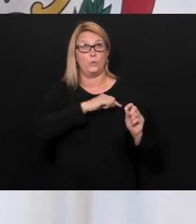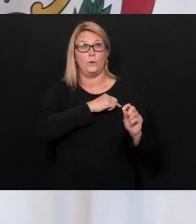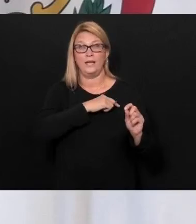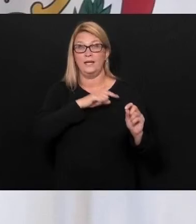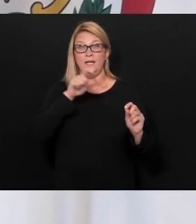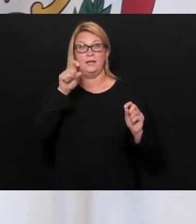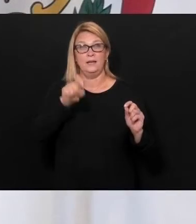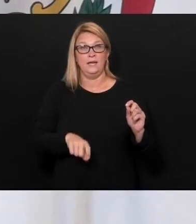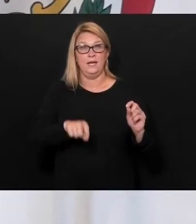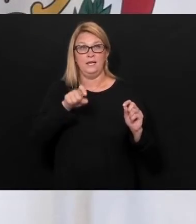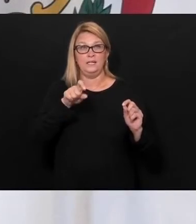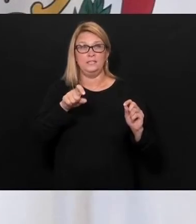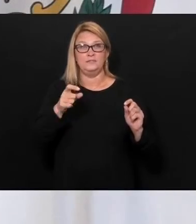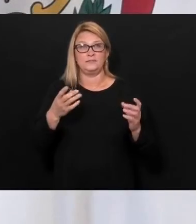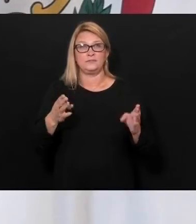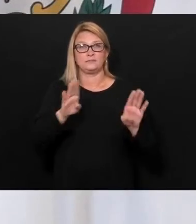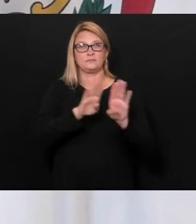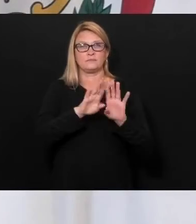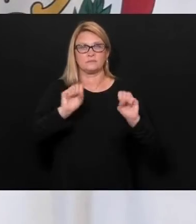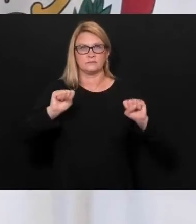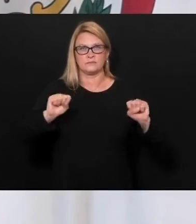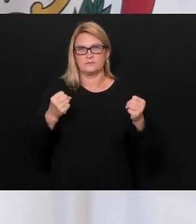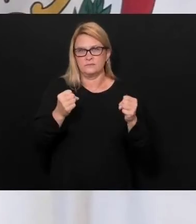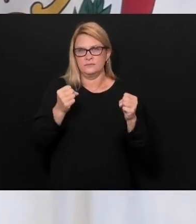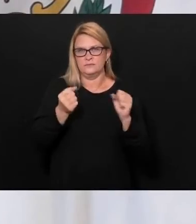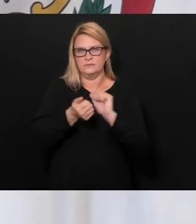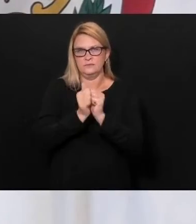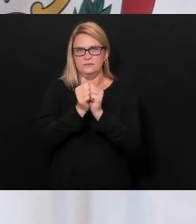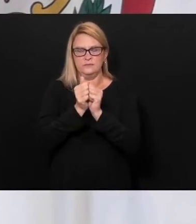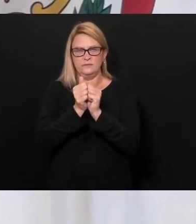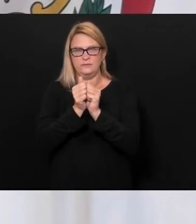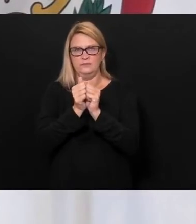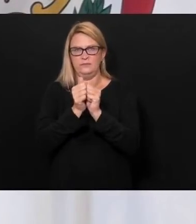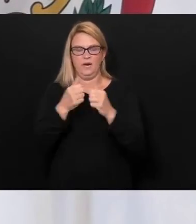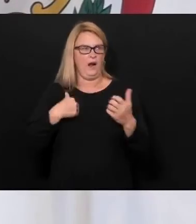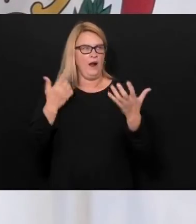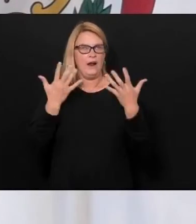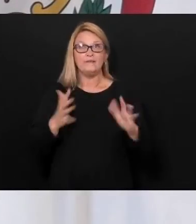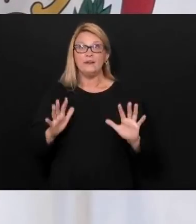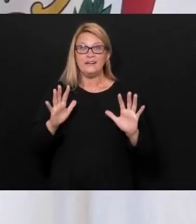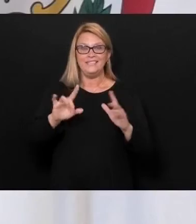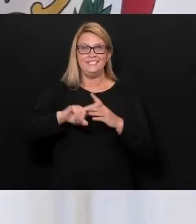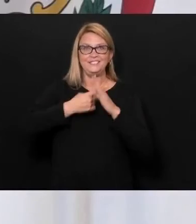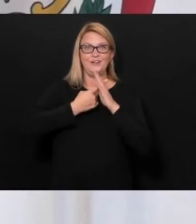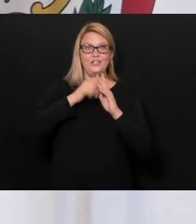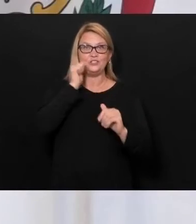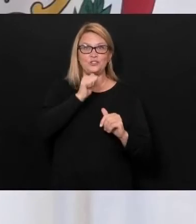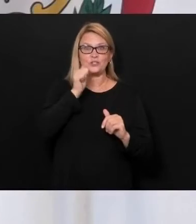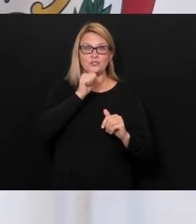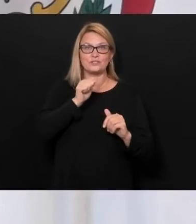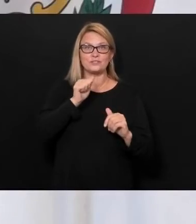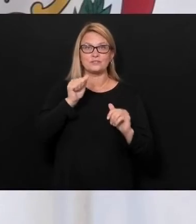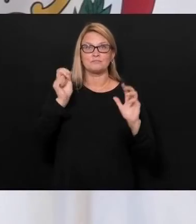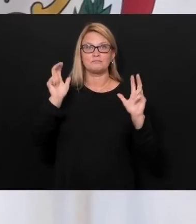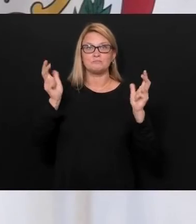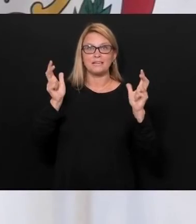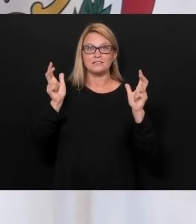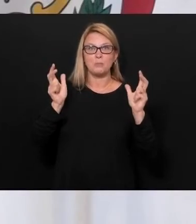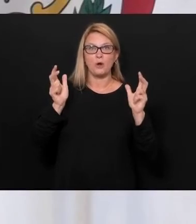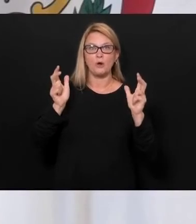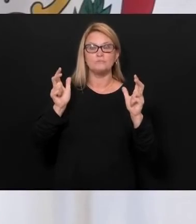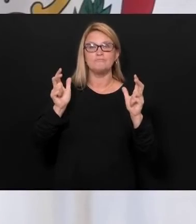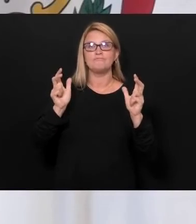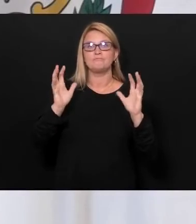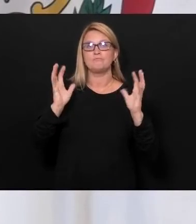to shut the winter sports down. We had already started girls' basketball practices,